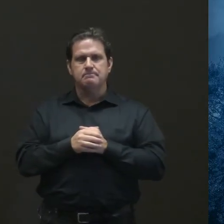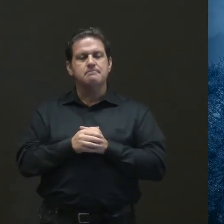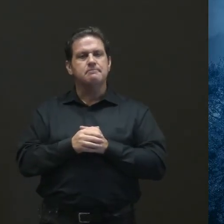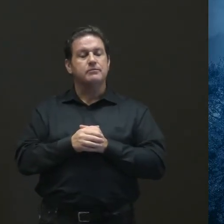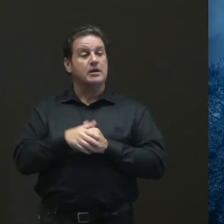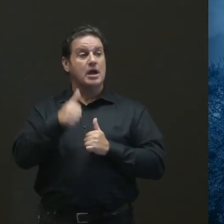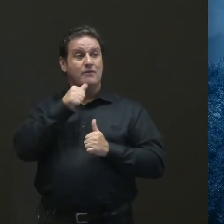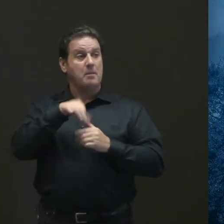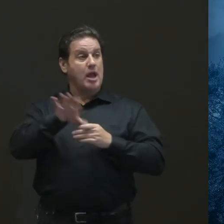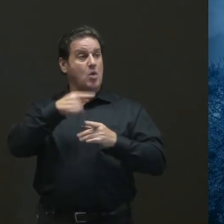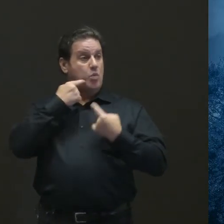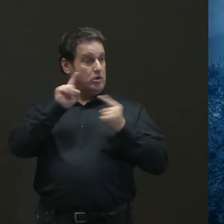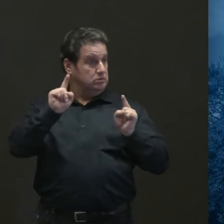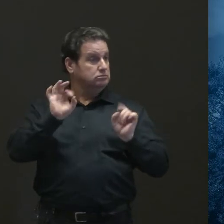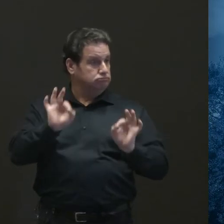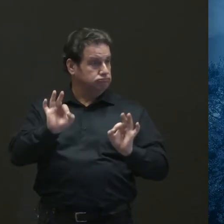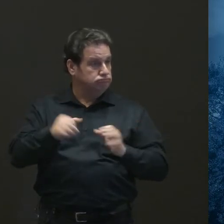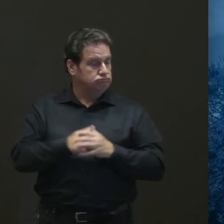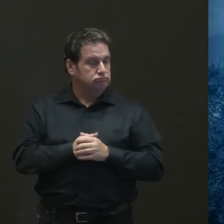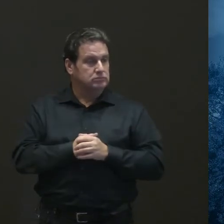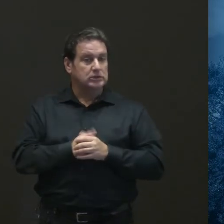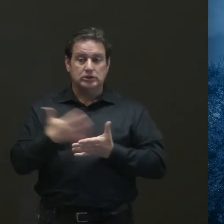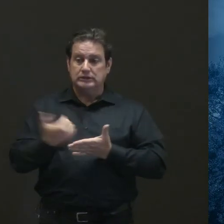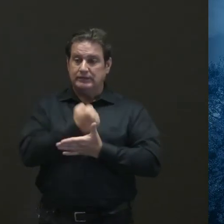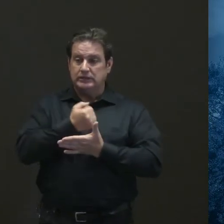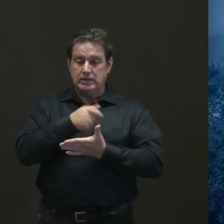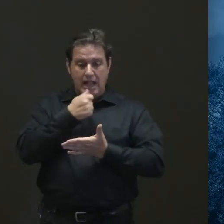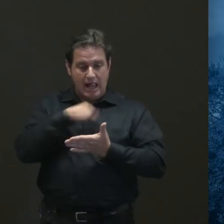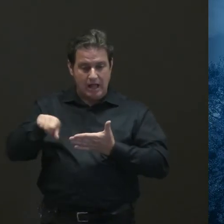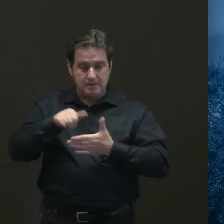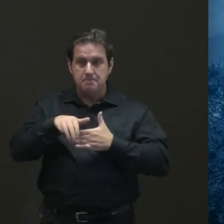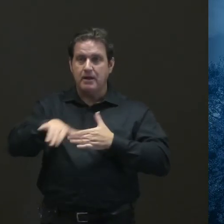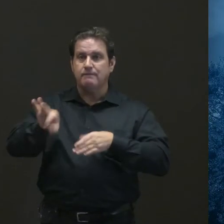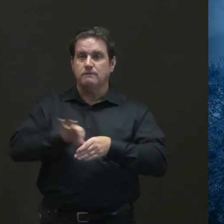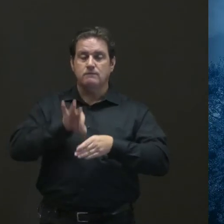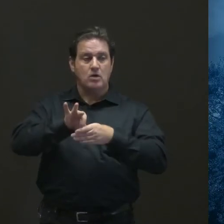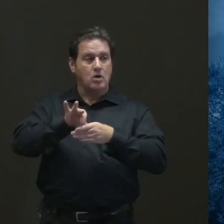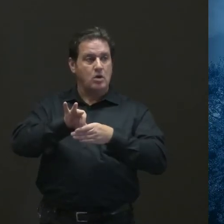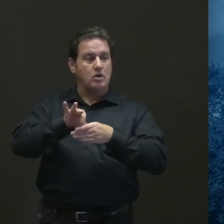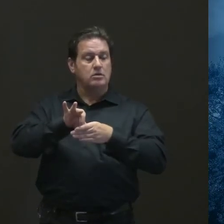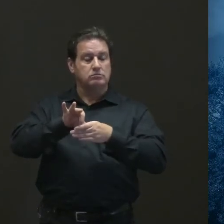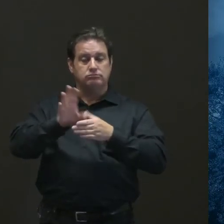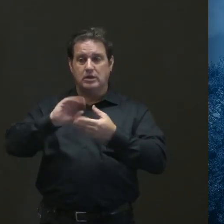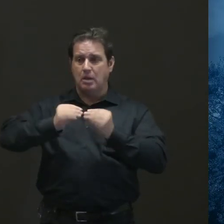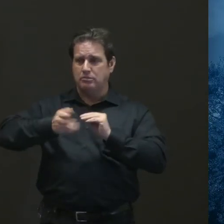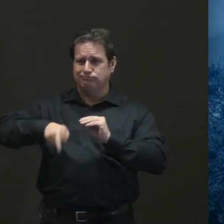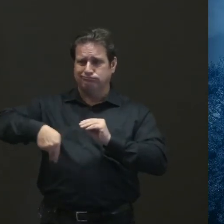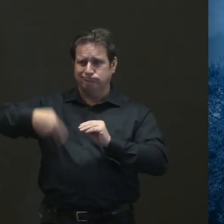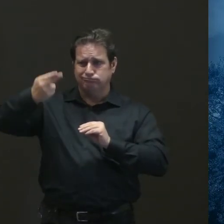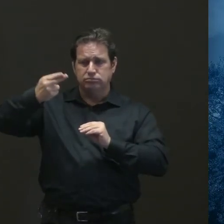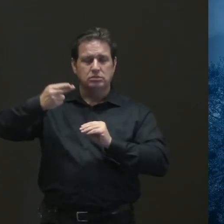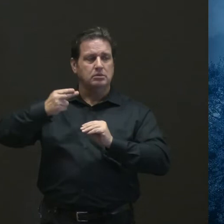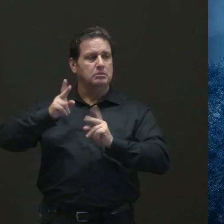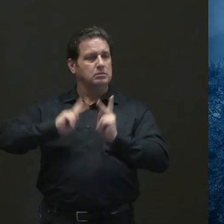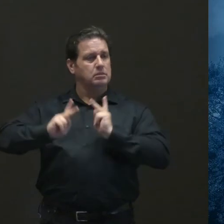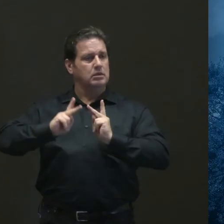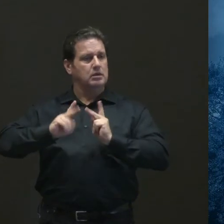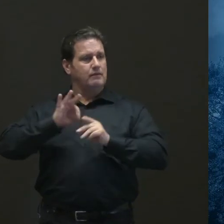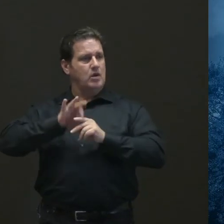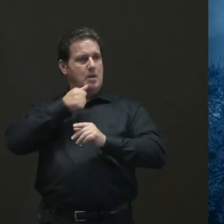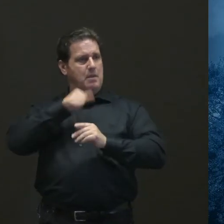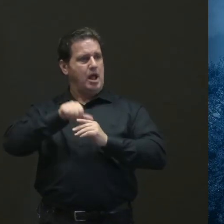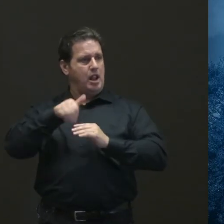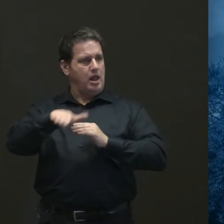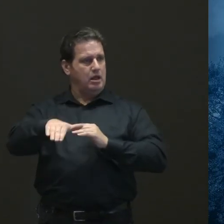by mail works. A lot of people took advantage of it. The demographics of that, overwhelmingly, those who voted by